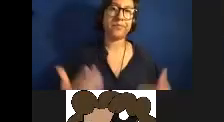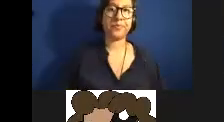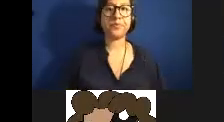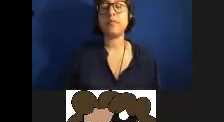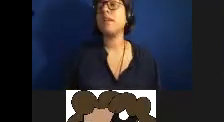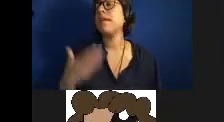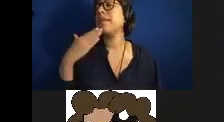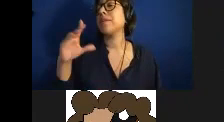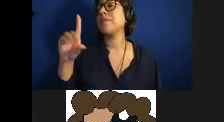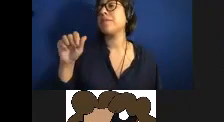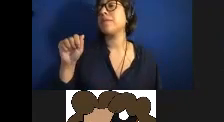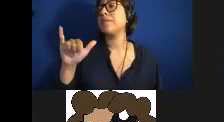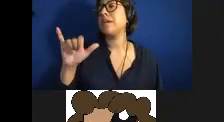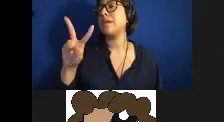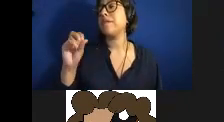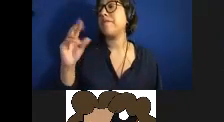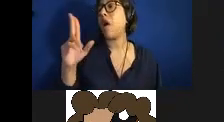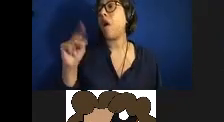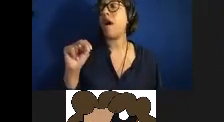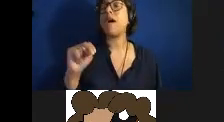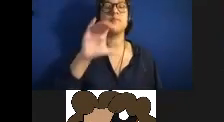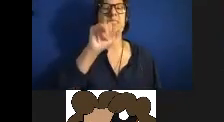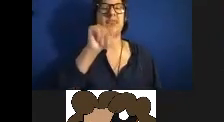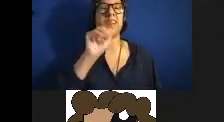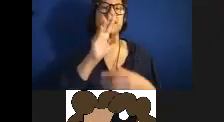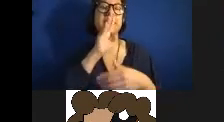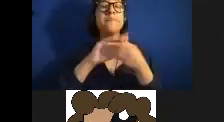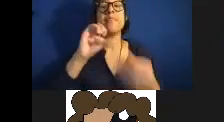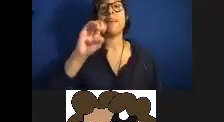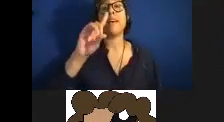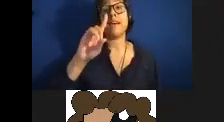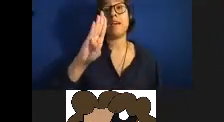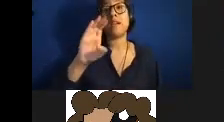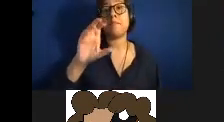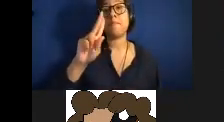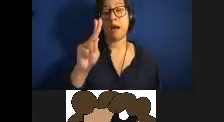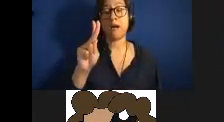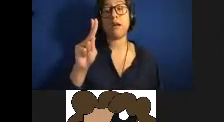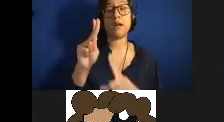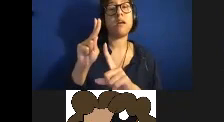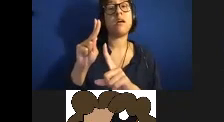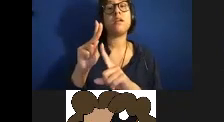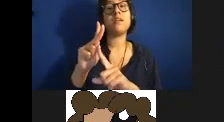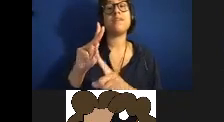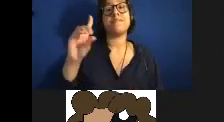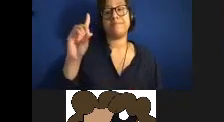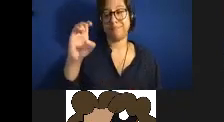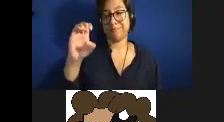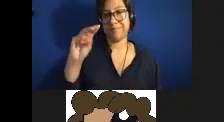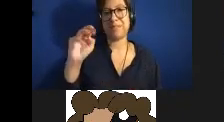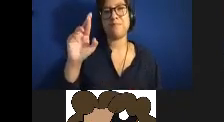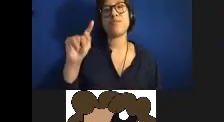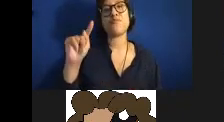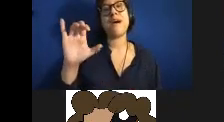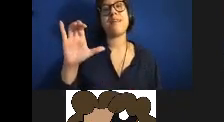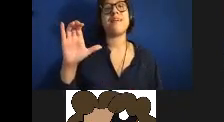Thank you, Devon. I just want to add for people to have context. So Ed Buck is also a Democratic Party donor, a big